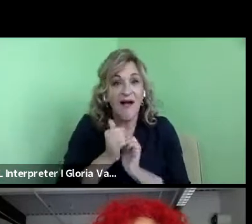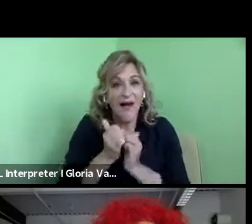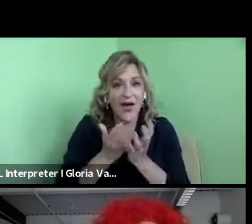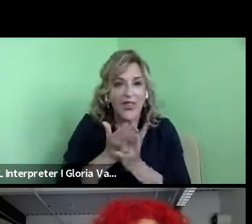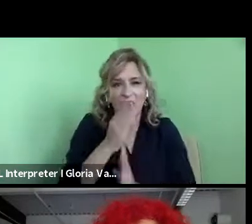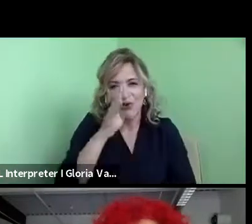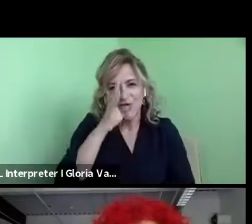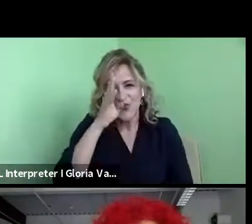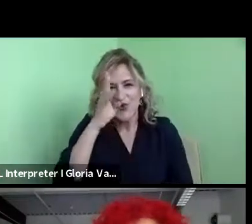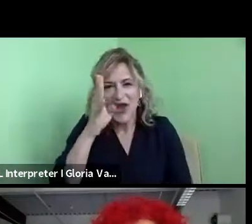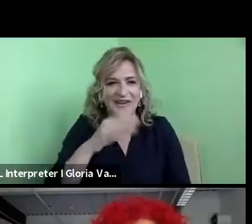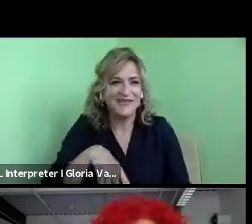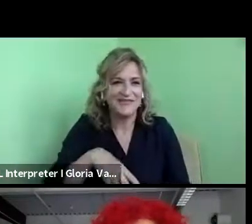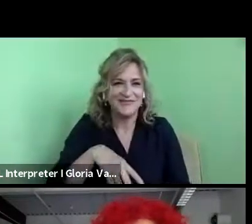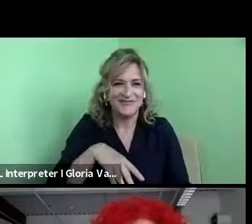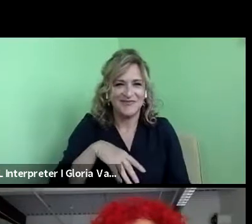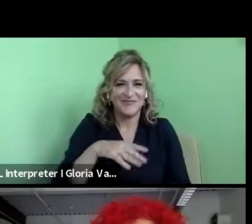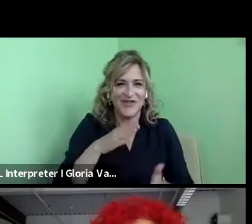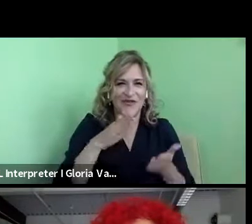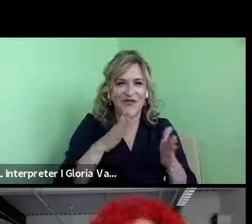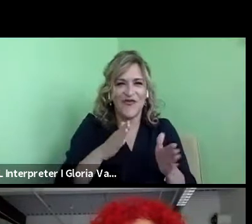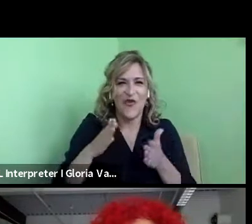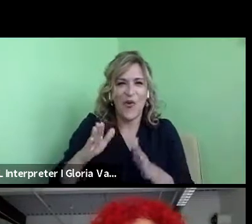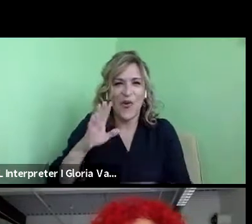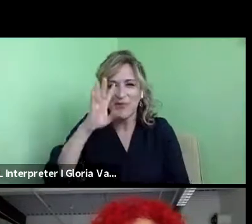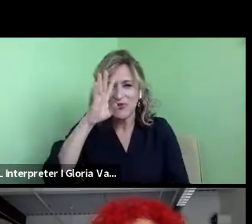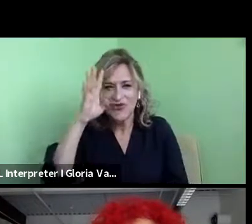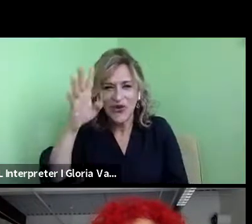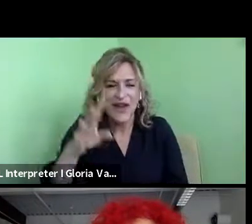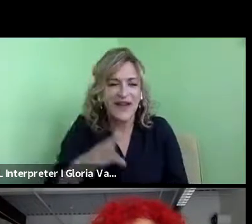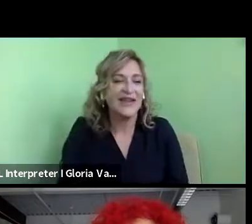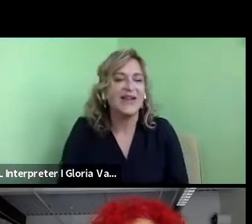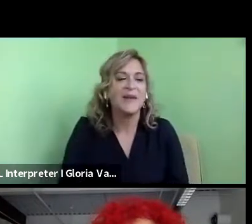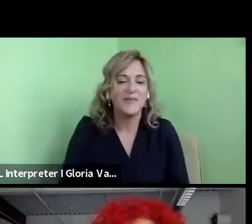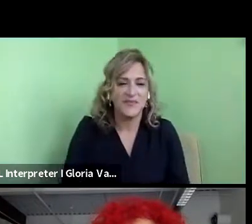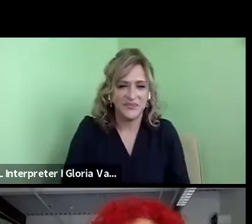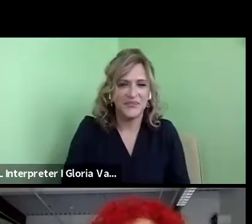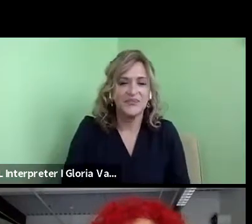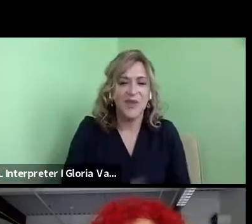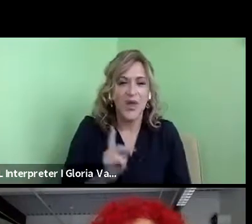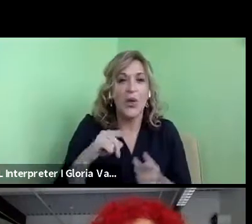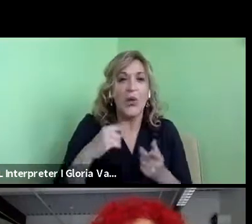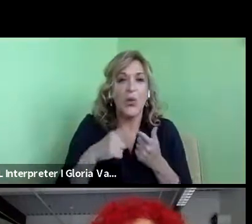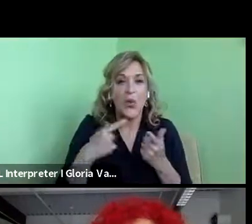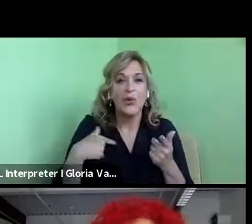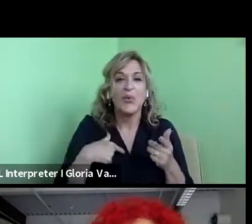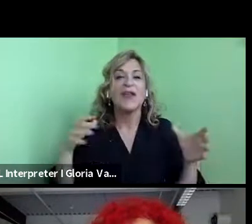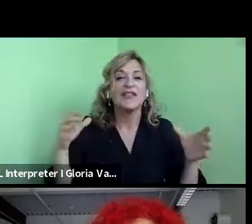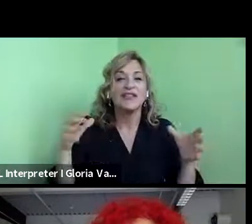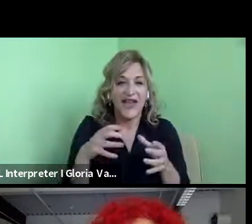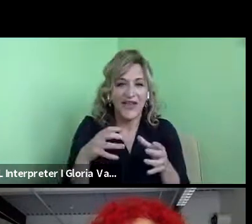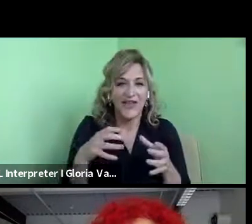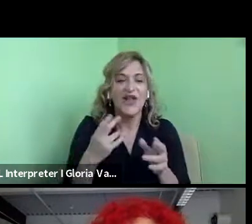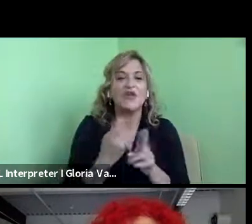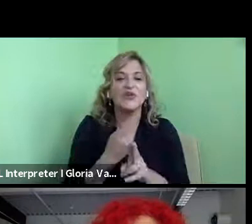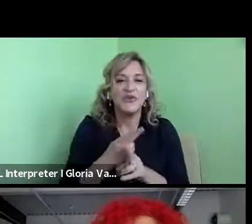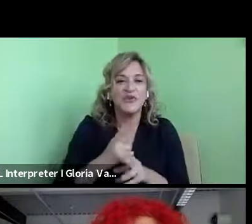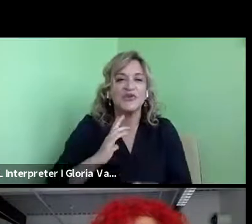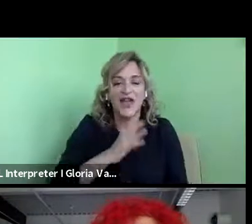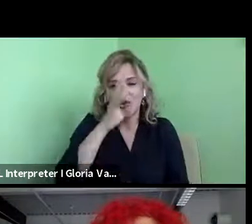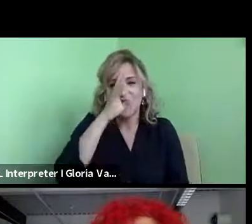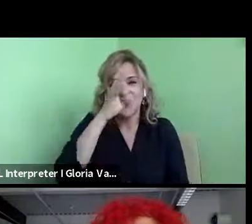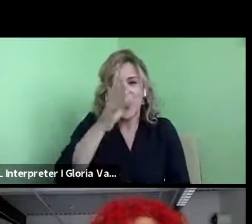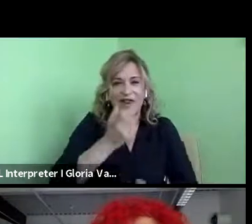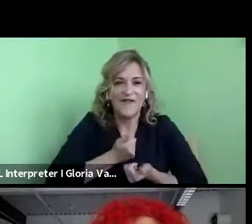creative form. So it's when we get together and when we all use our creative voices in whatever